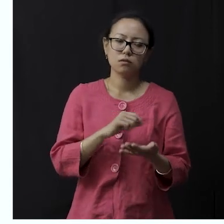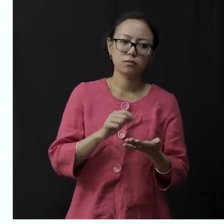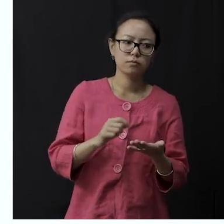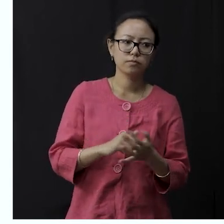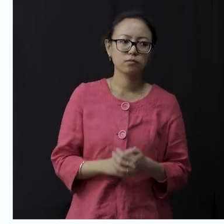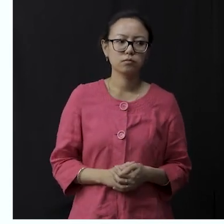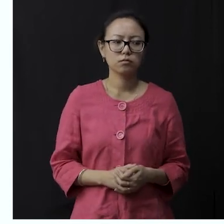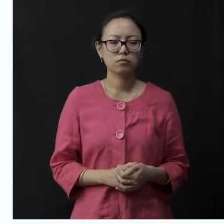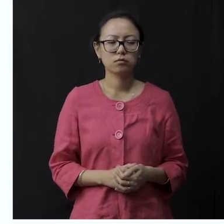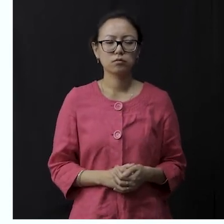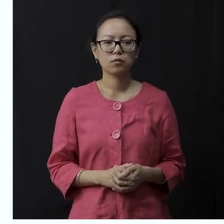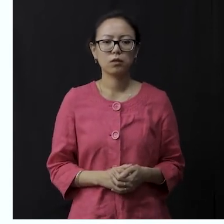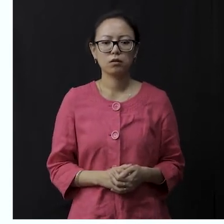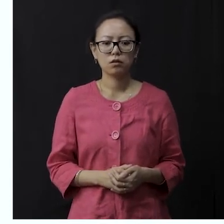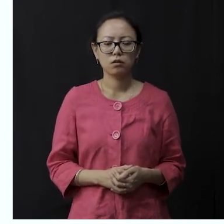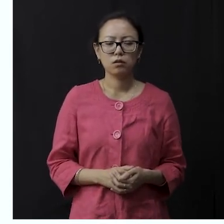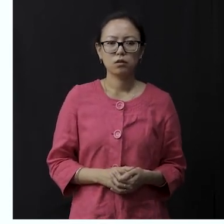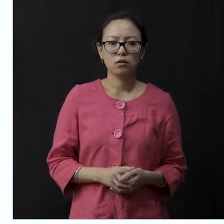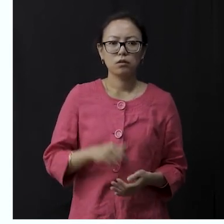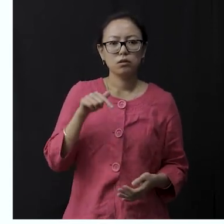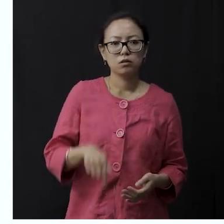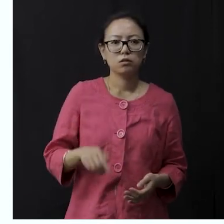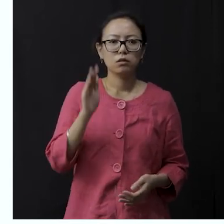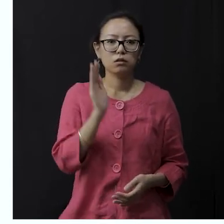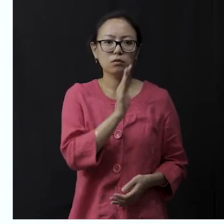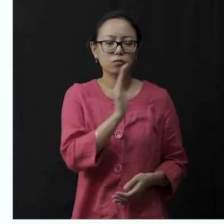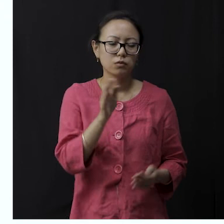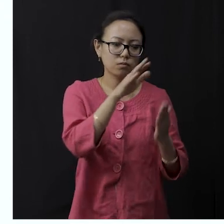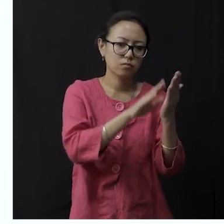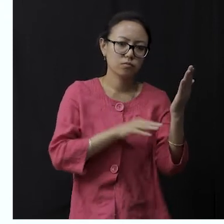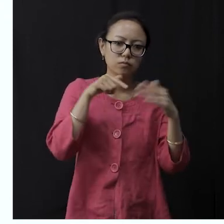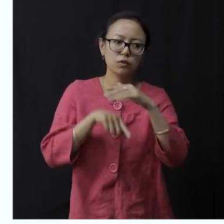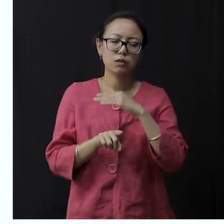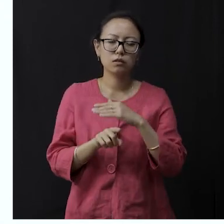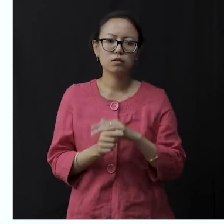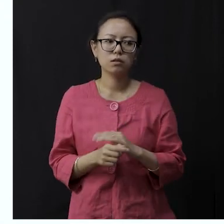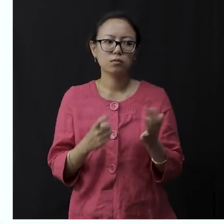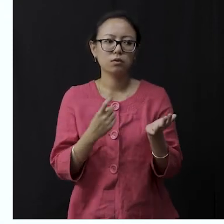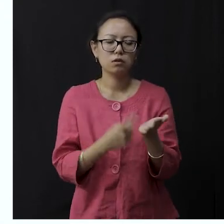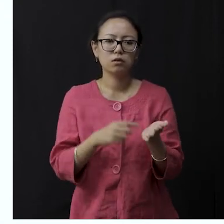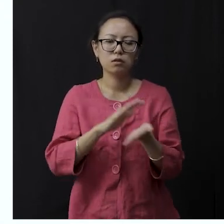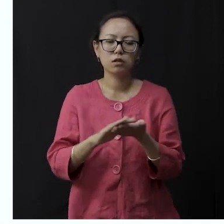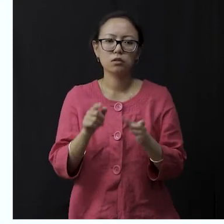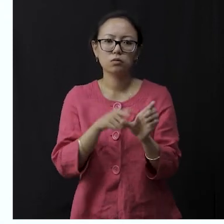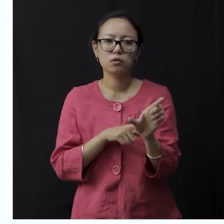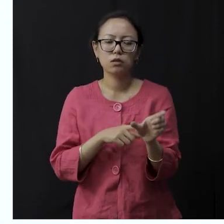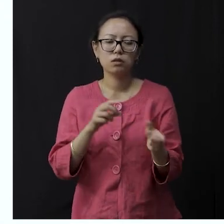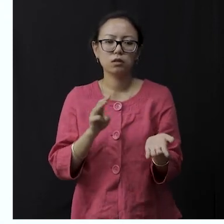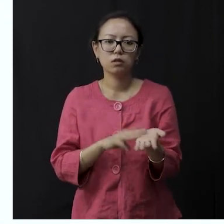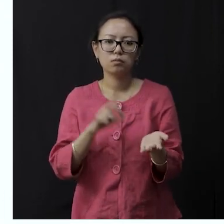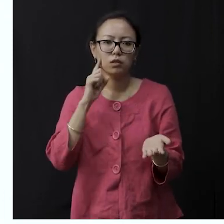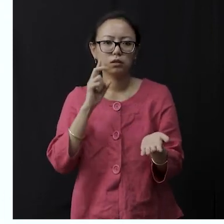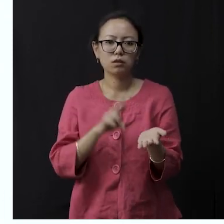Now, in this poem, there are also rhyming words. So, we will try to find out those rhyming words, okay? Firstly, what are